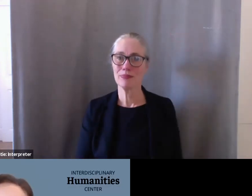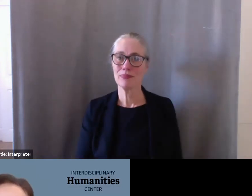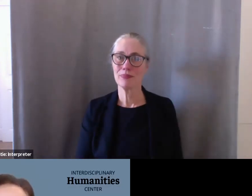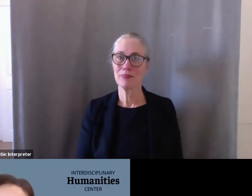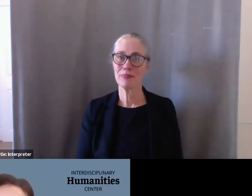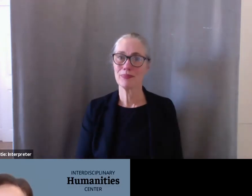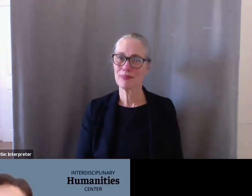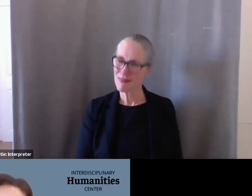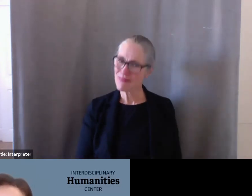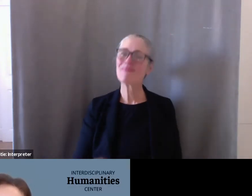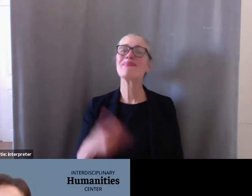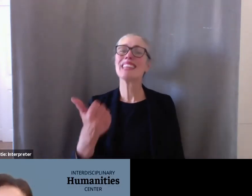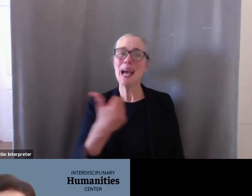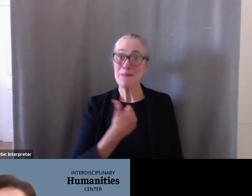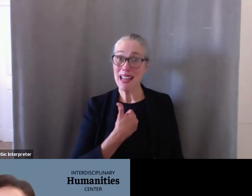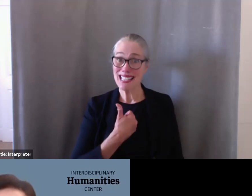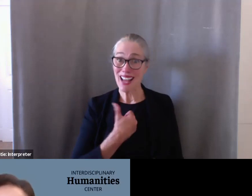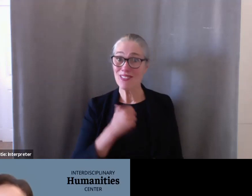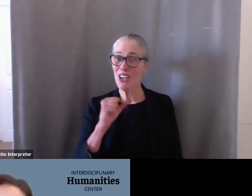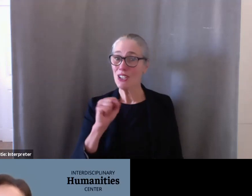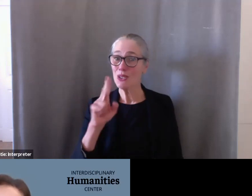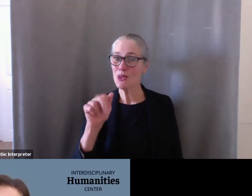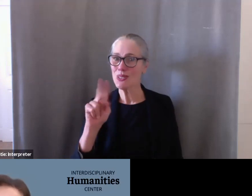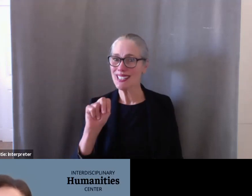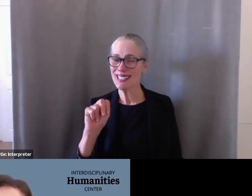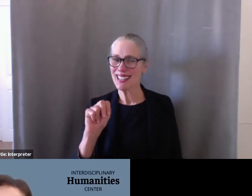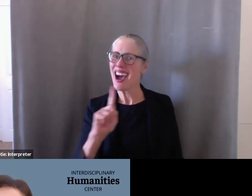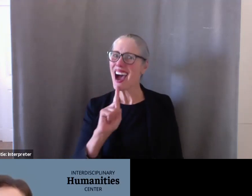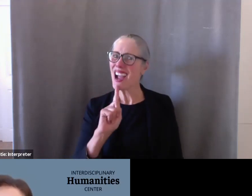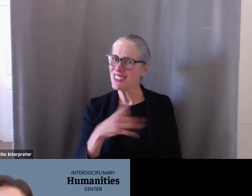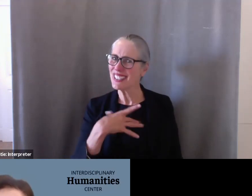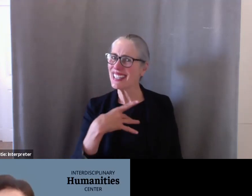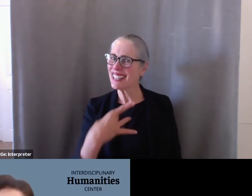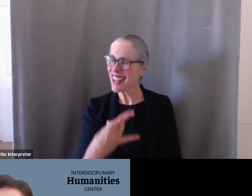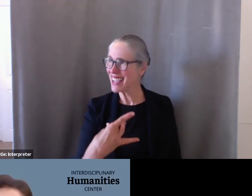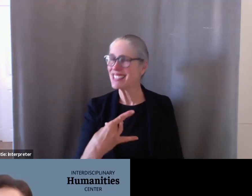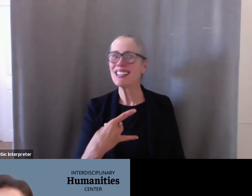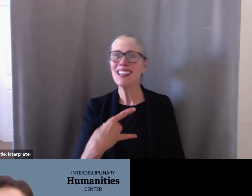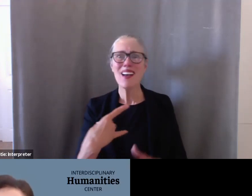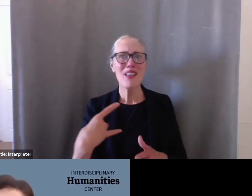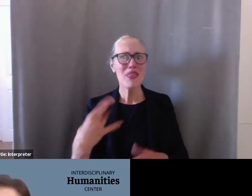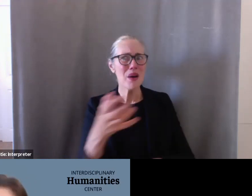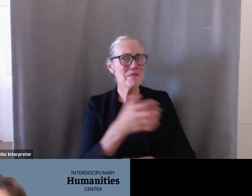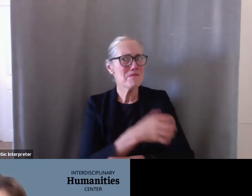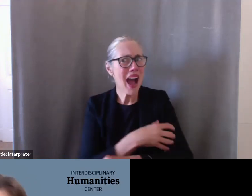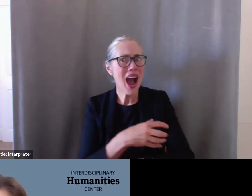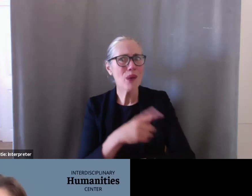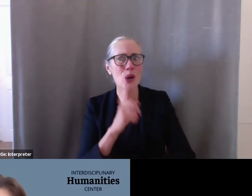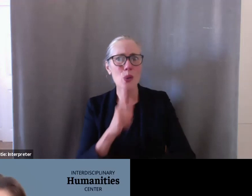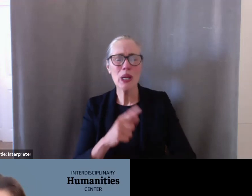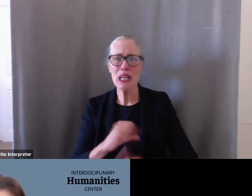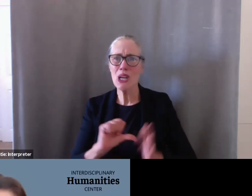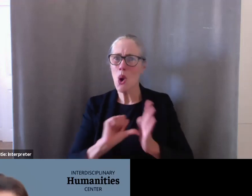and energizing inaugural lecture, to our interpreters, and of course to the audience